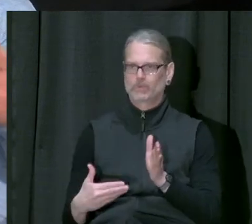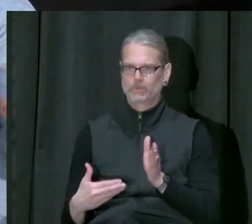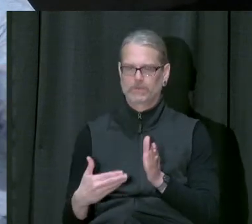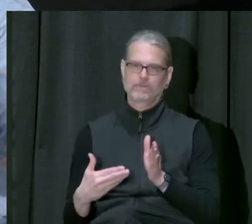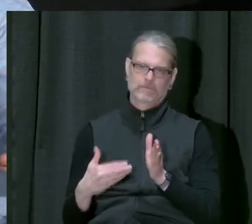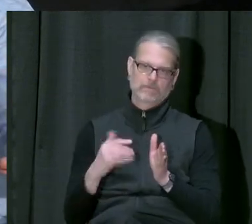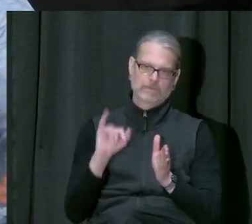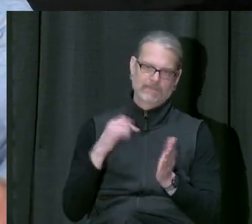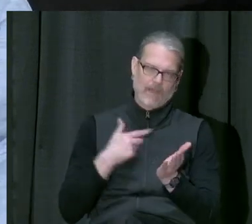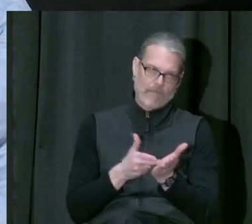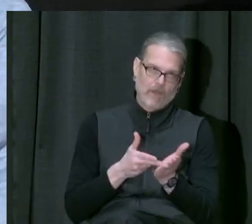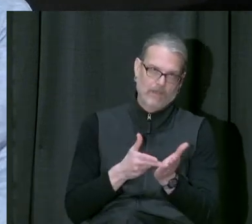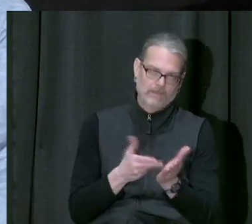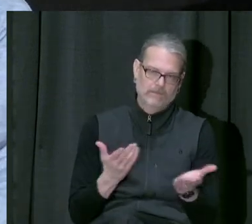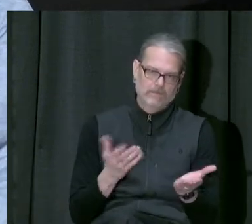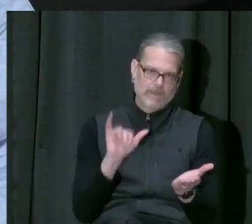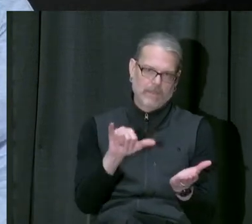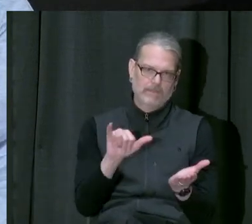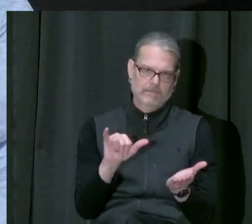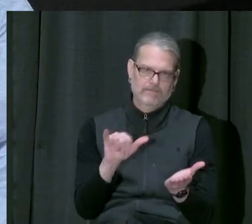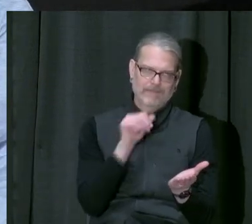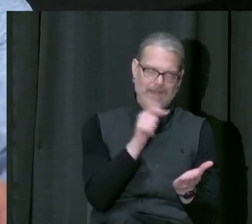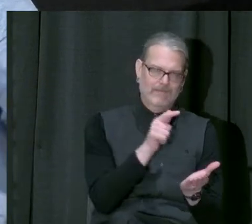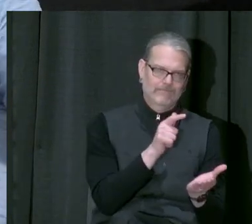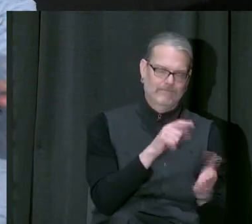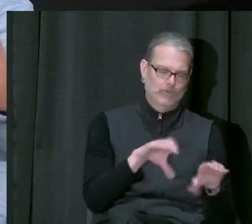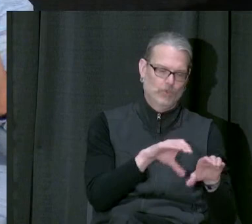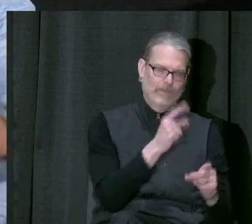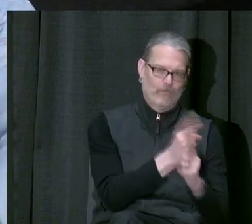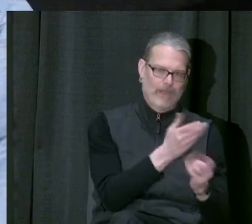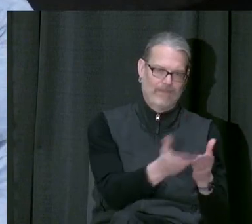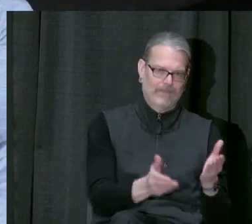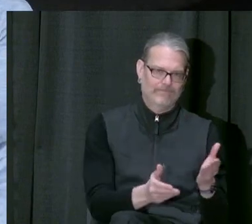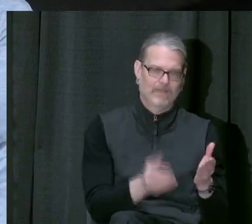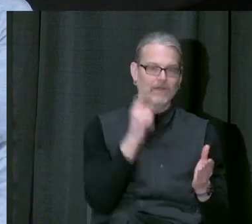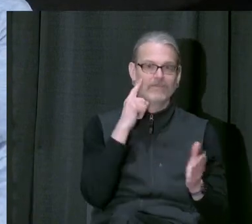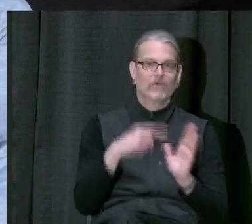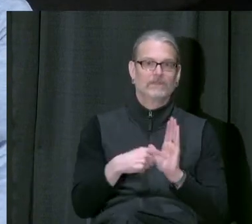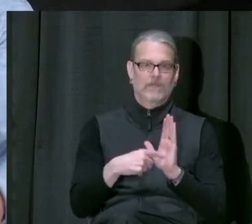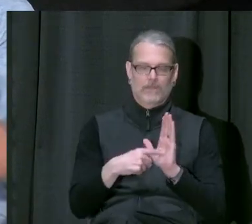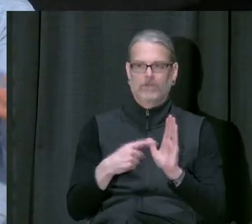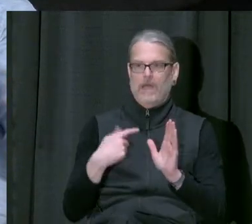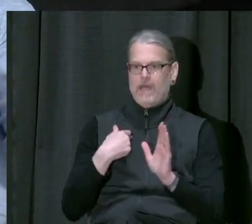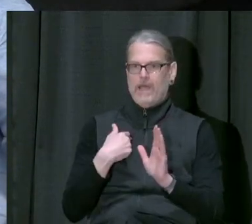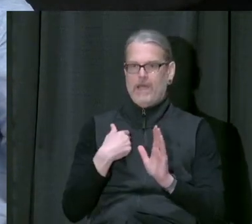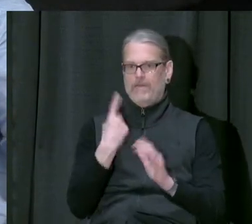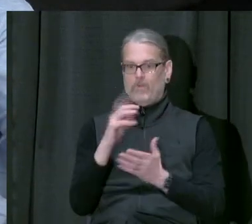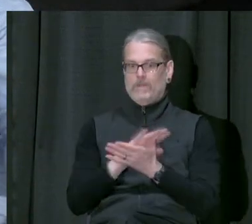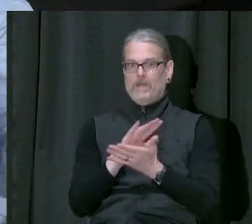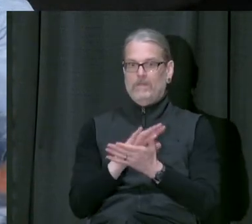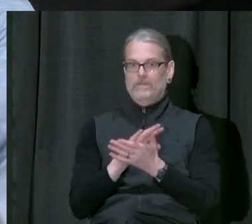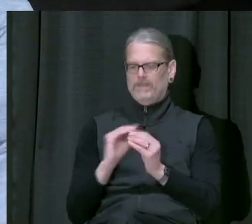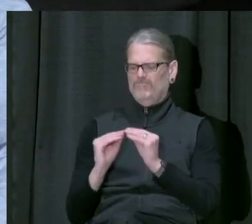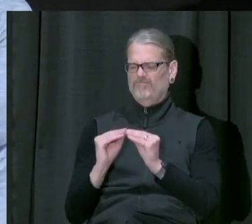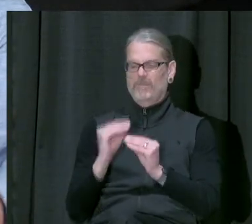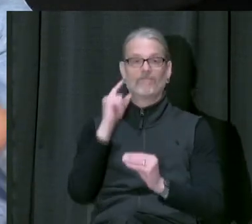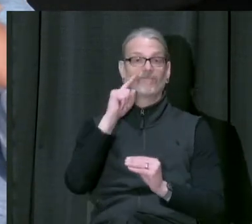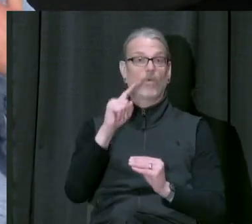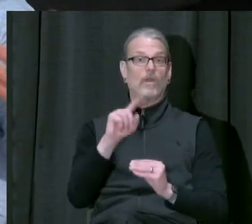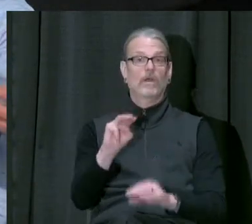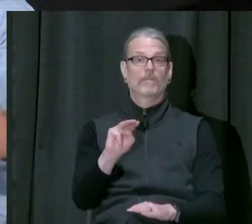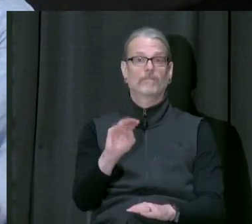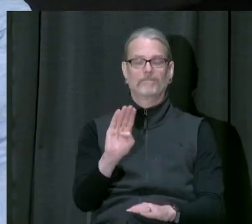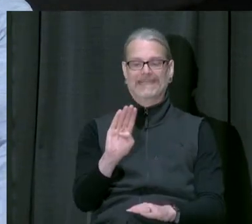about doing the right thing, you know? So, for example, I just remediated a document for BMW, right? And